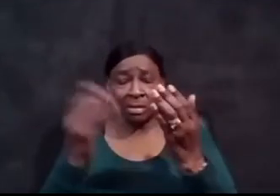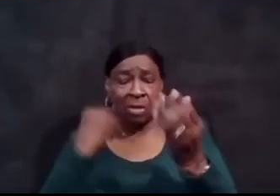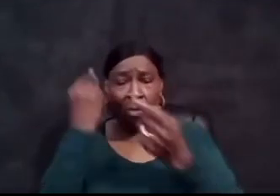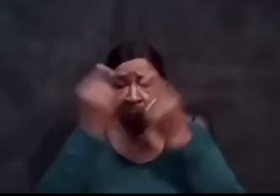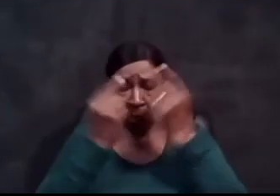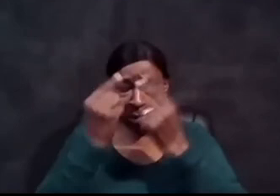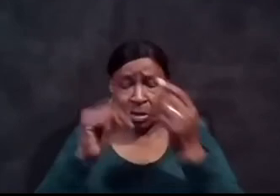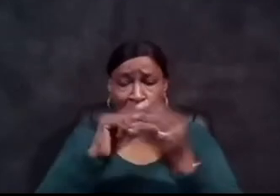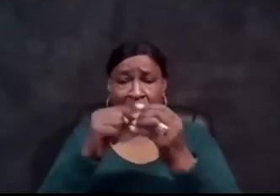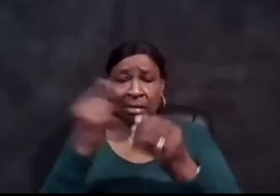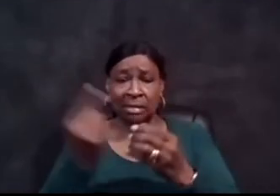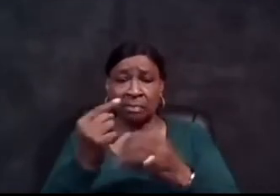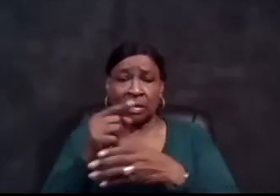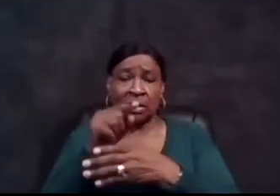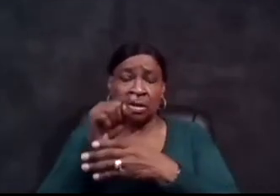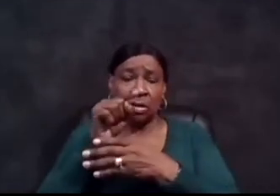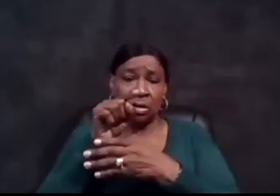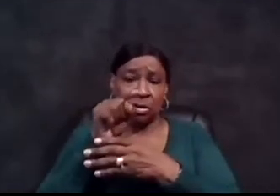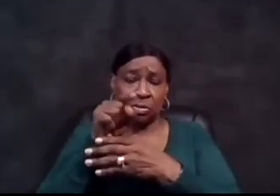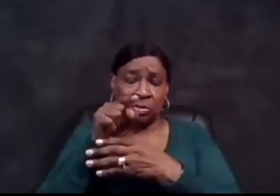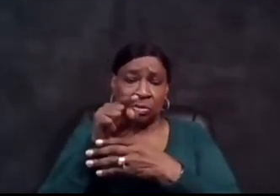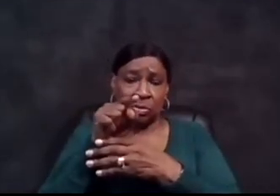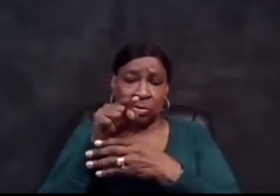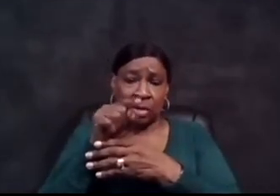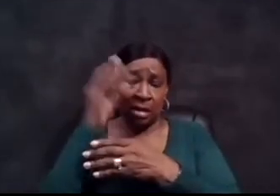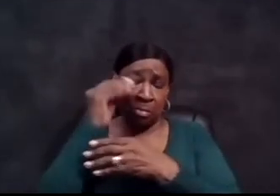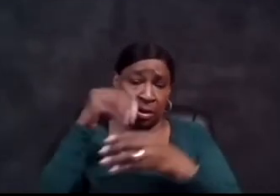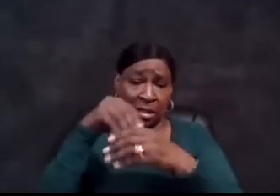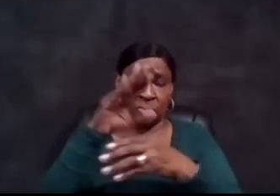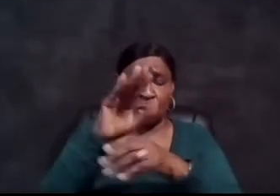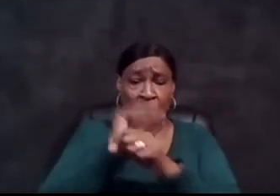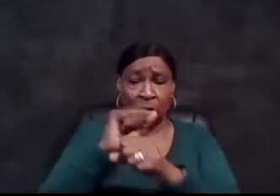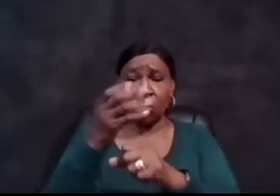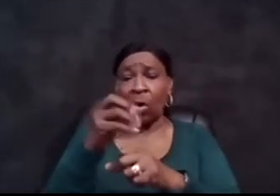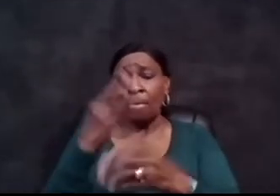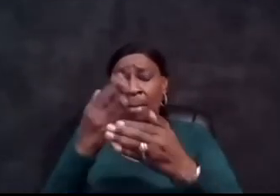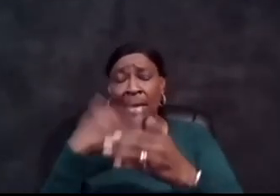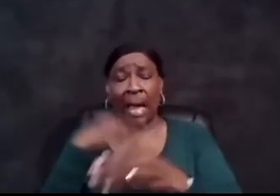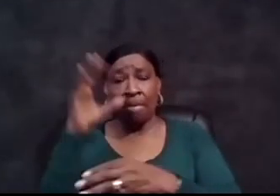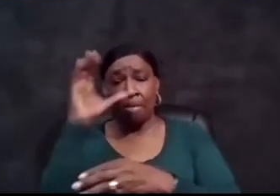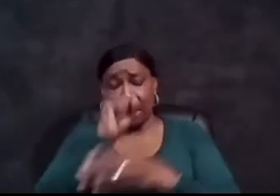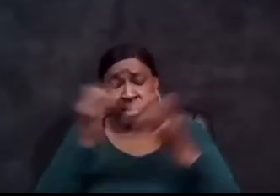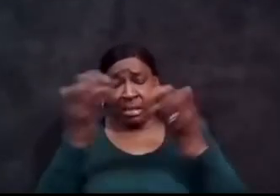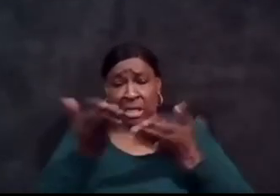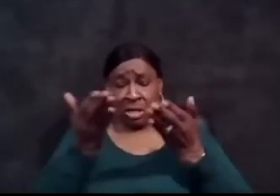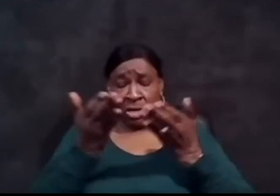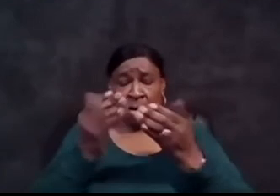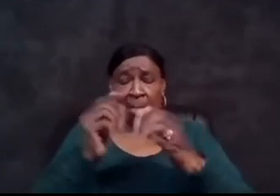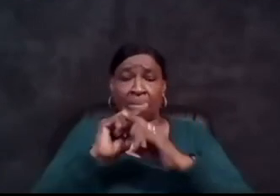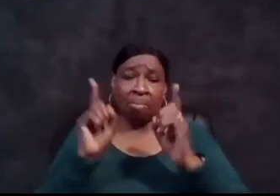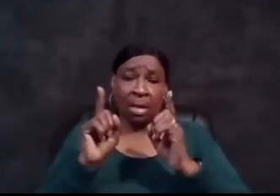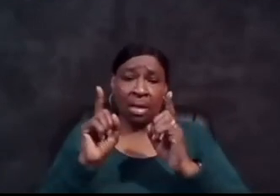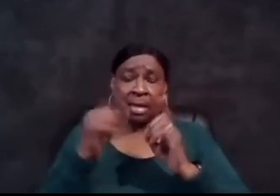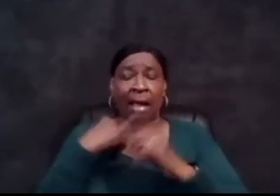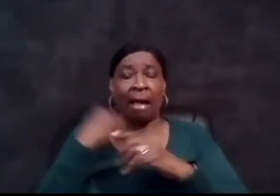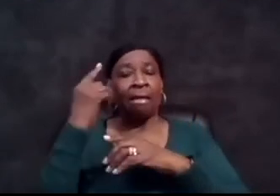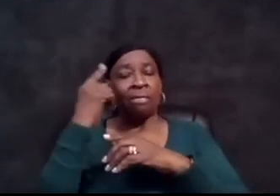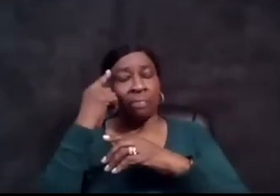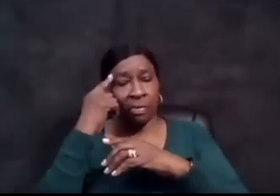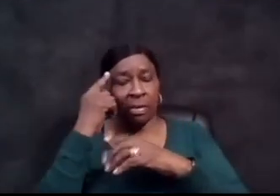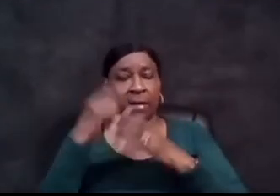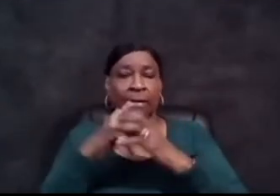something that you grappled with in your work, or if I'm missing that here. But it's just I think just